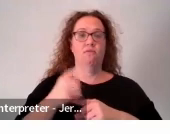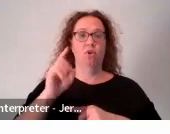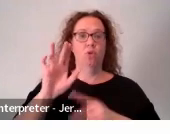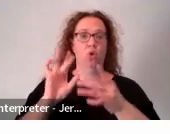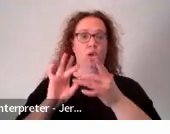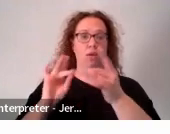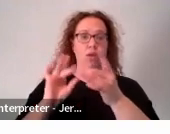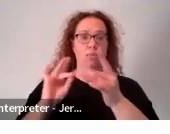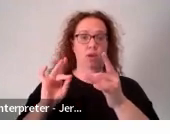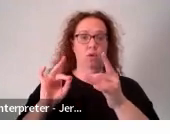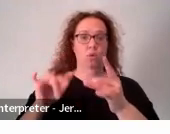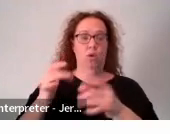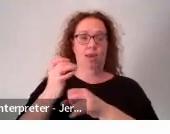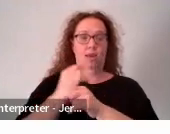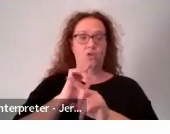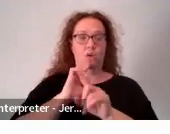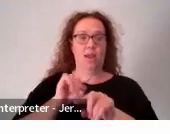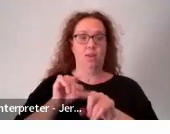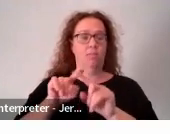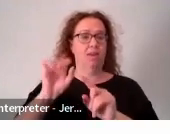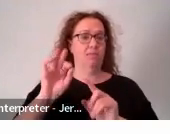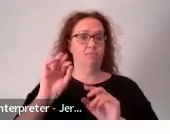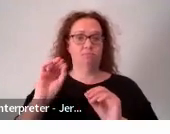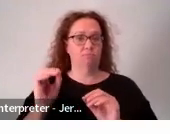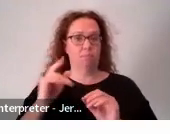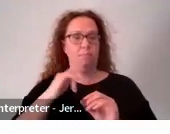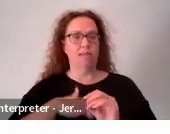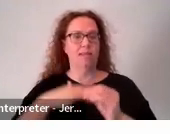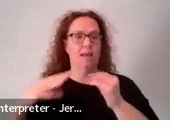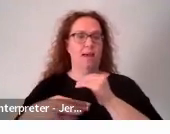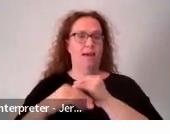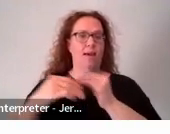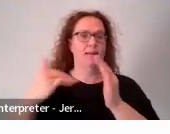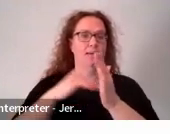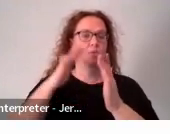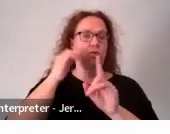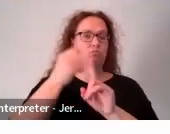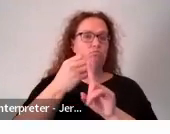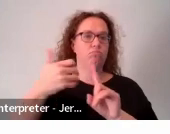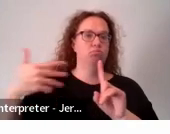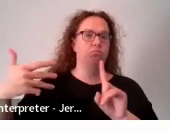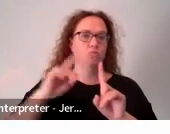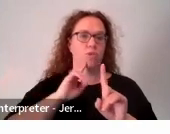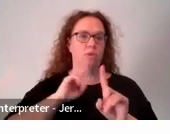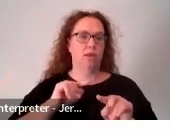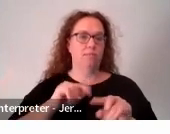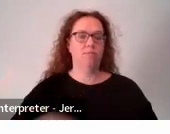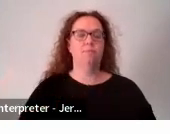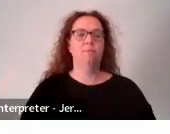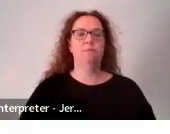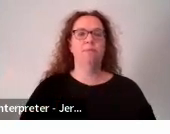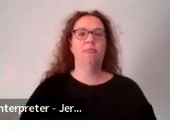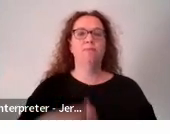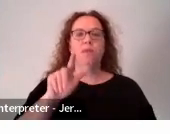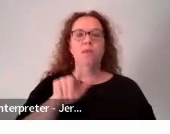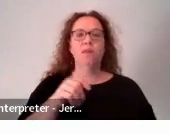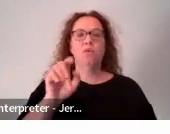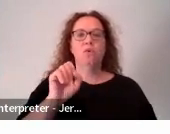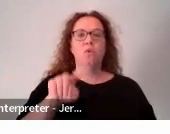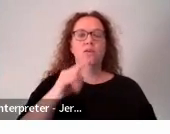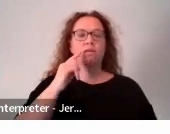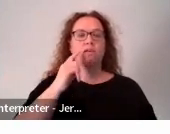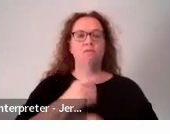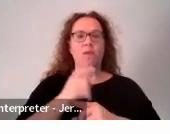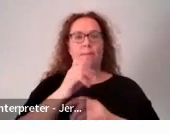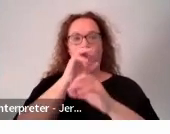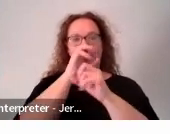we captured what you're looking for, but if not, please just add another one and we'll be happy to elaborate. Another question from an